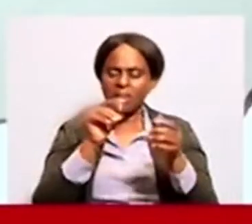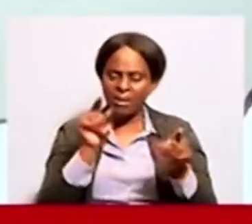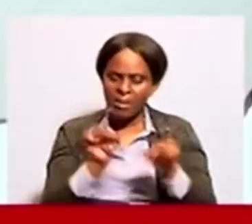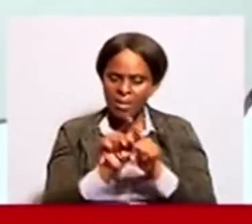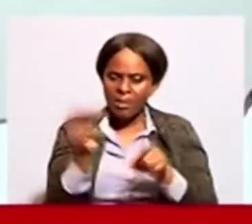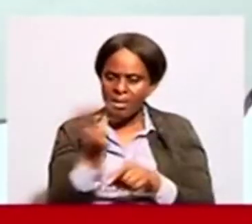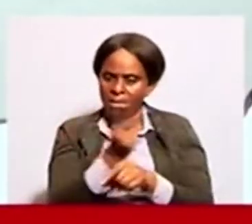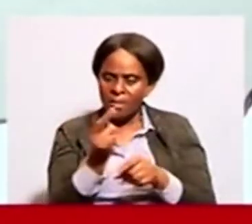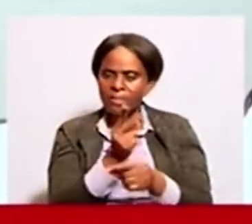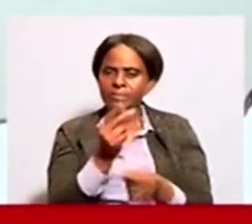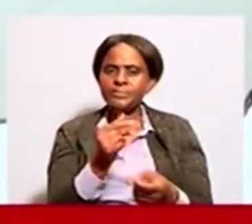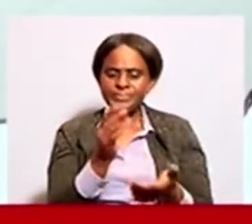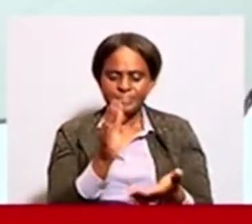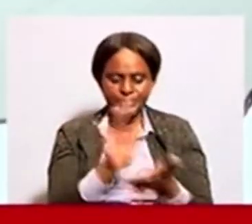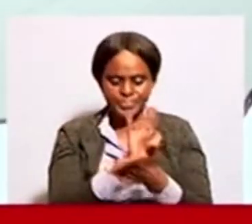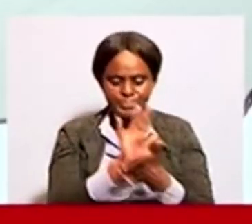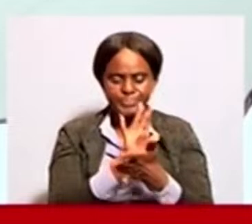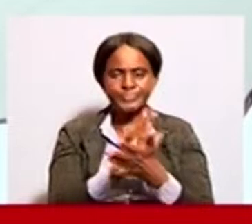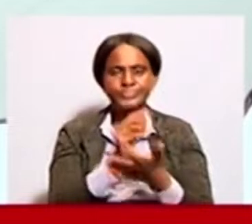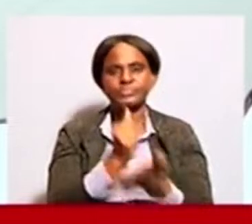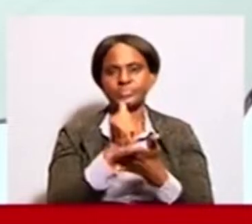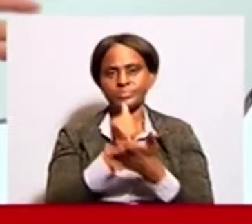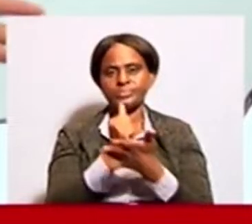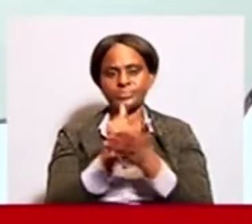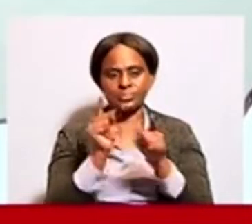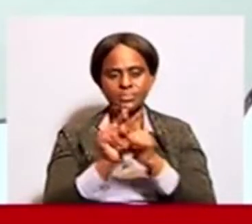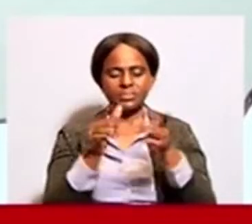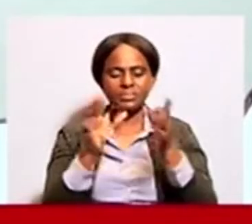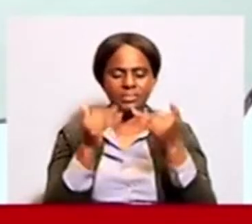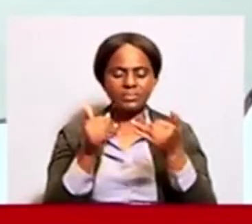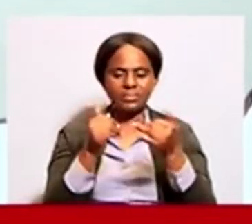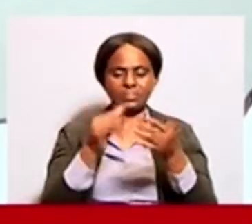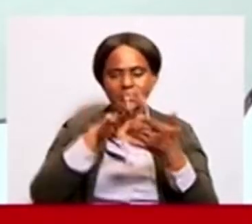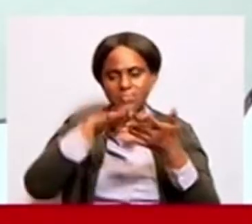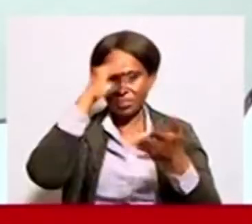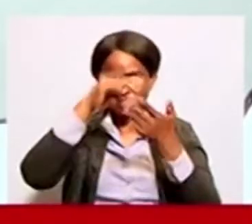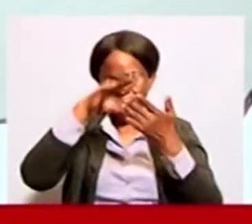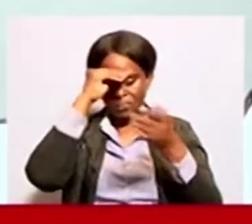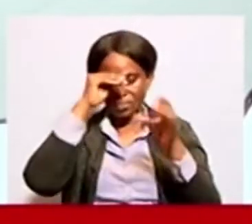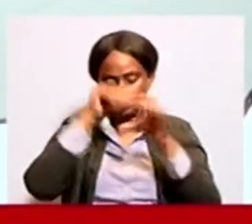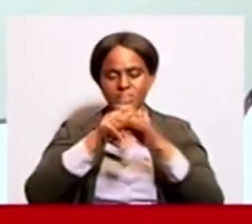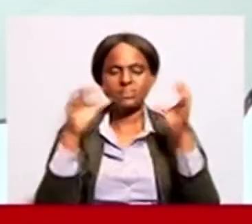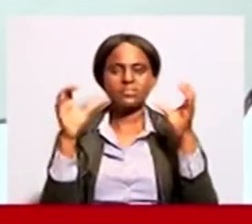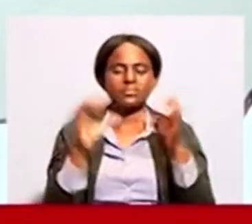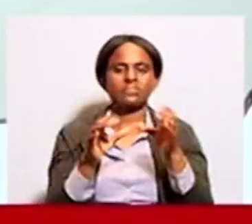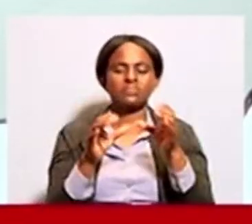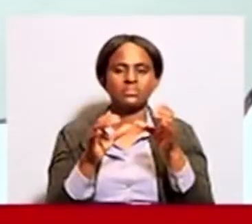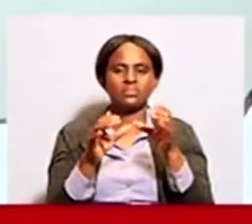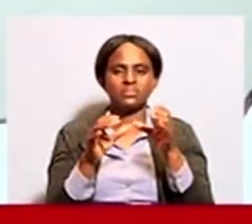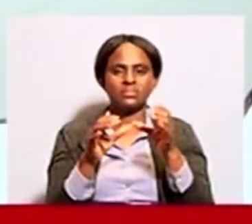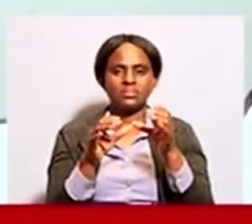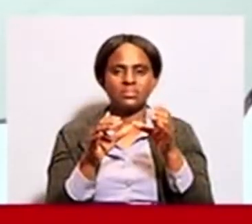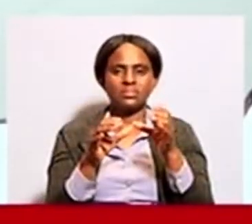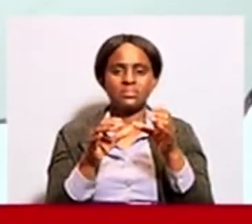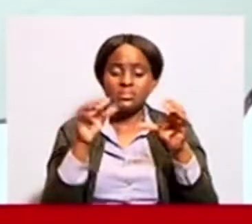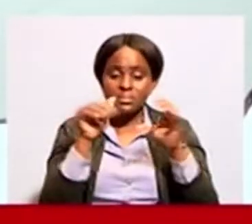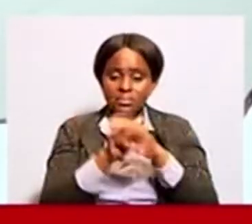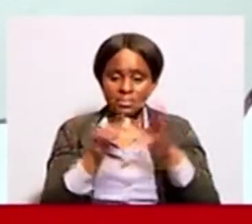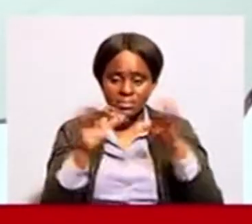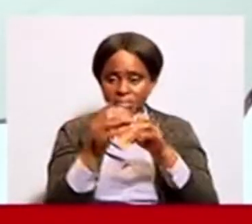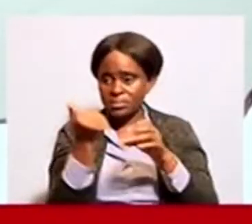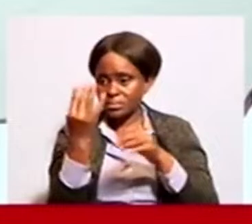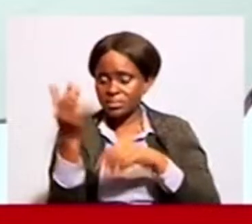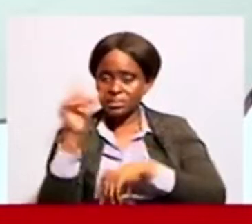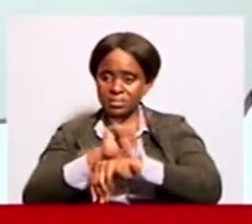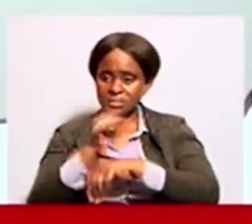two documents, you go to the institution and allow the students to be in class. When they're in class 14 days